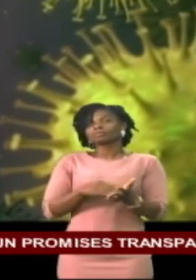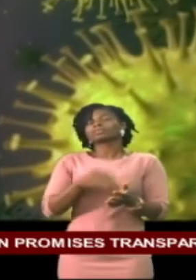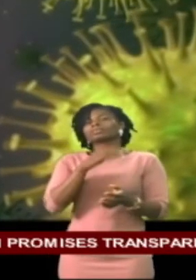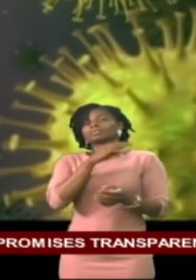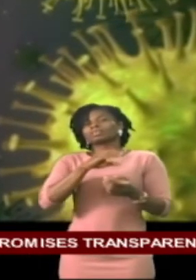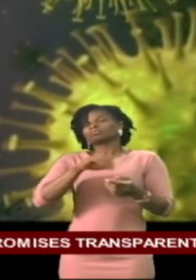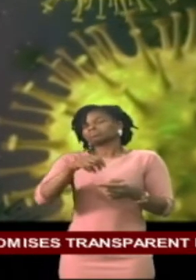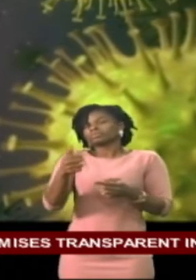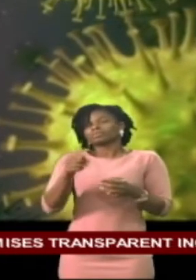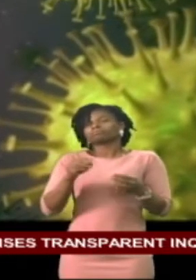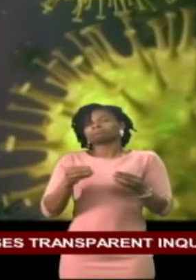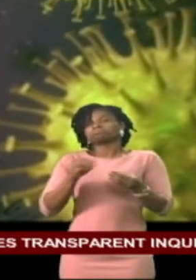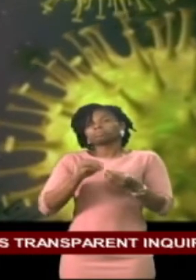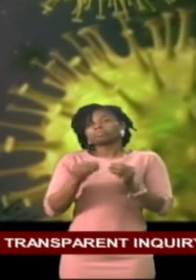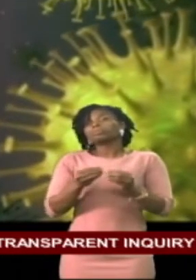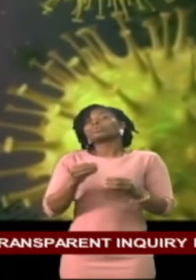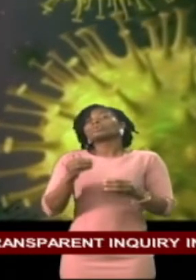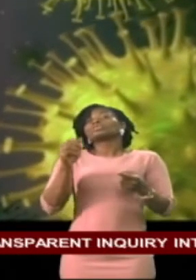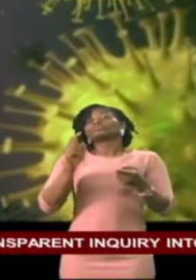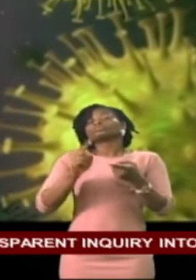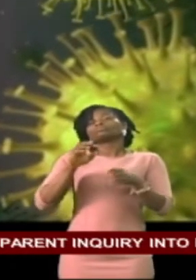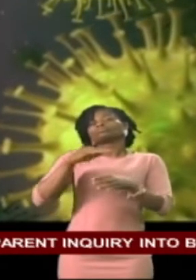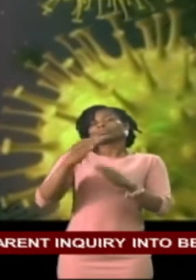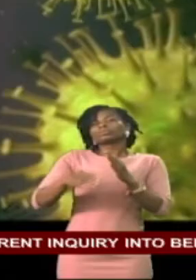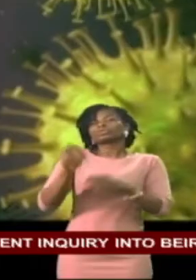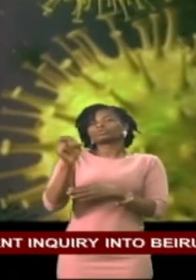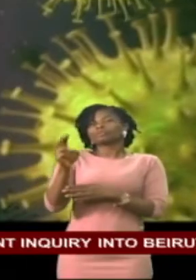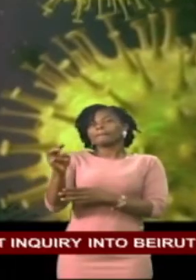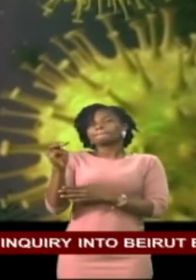18,818,243 cases, out of which